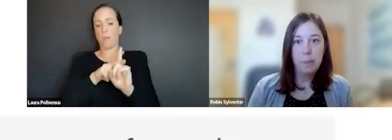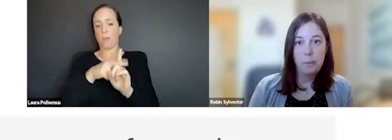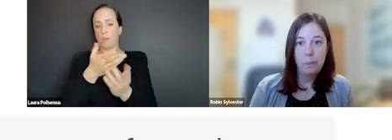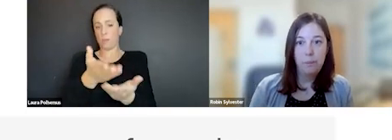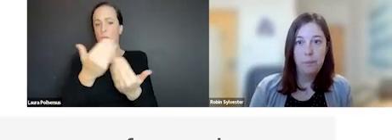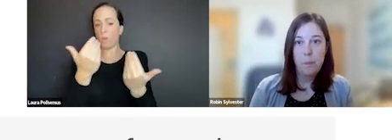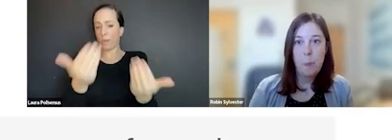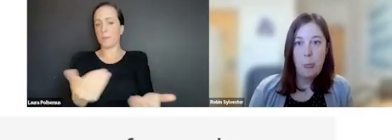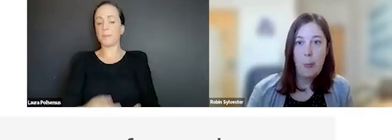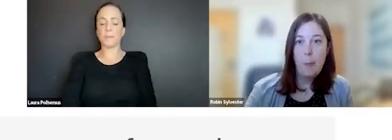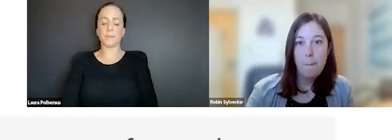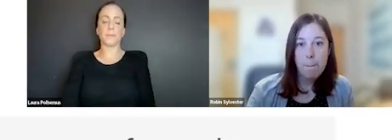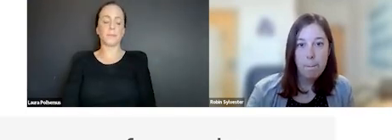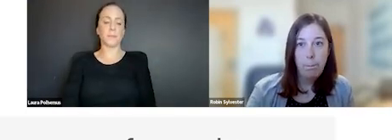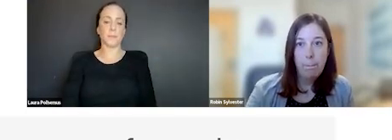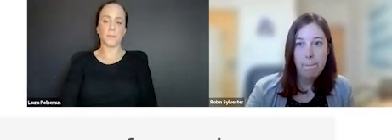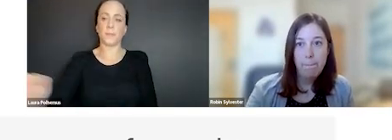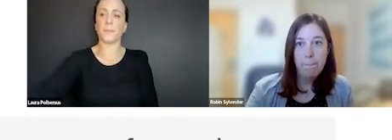answer.